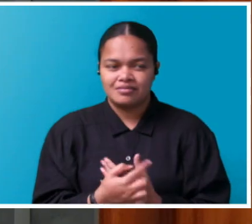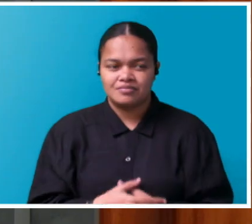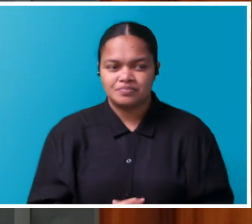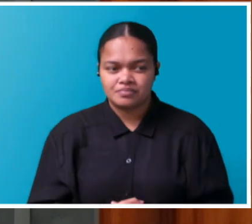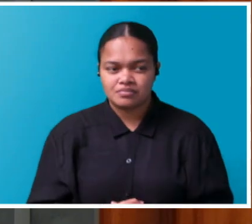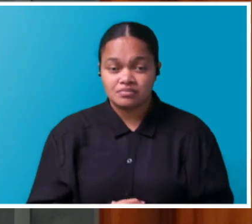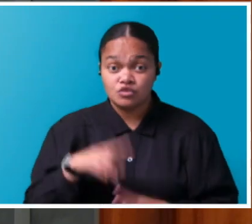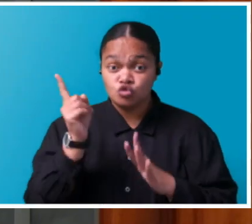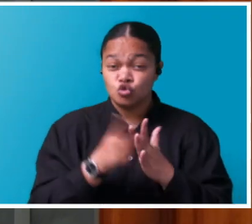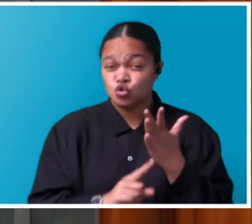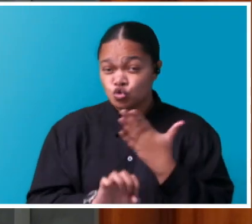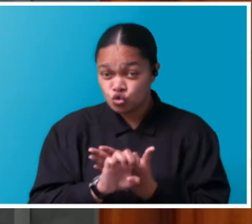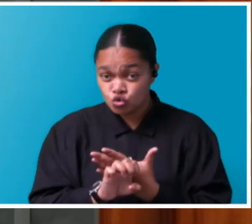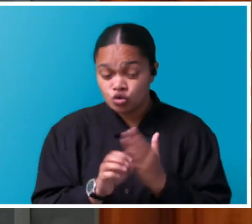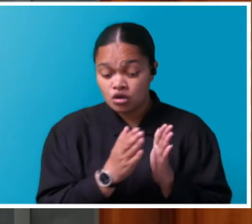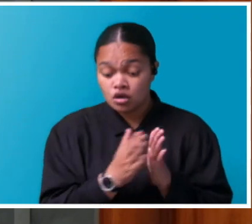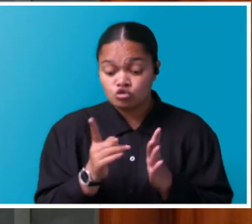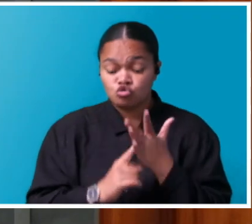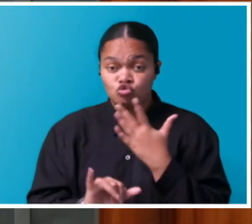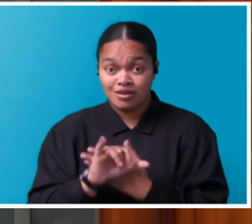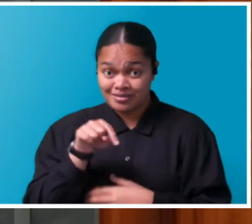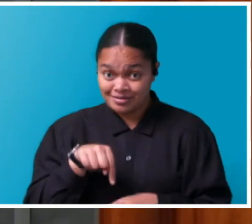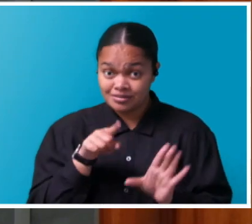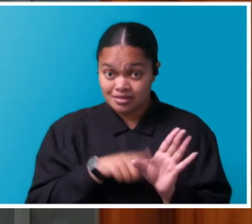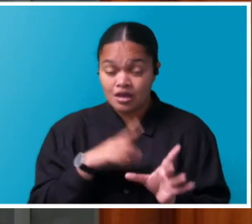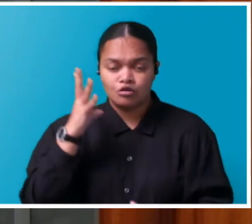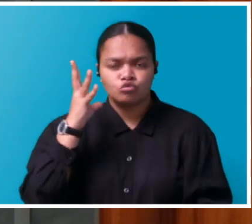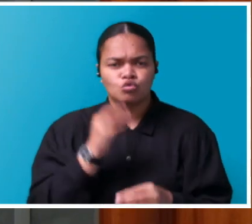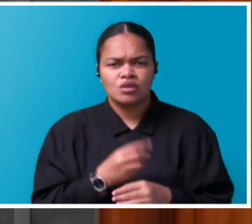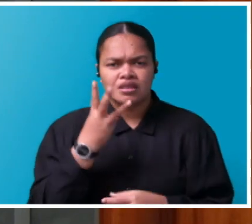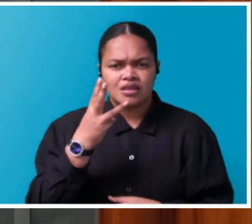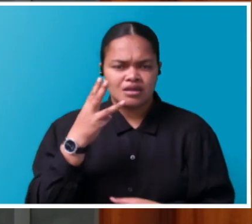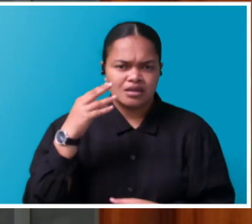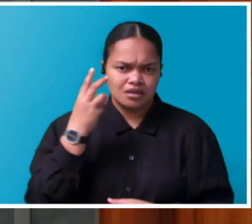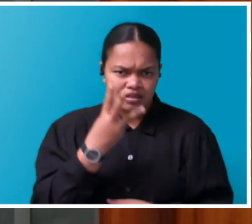By June to July of this year, a total of